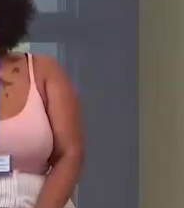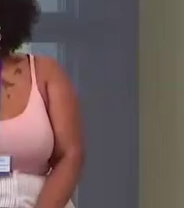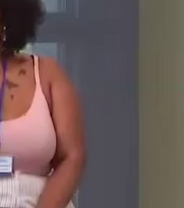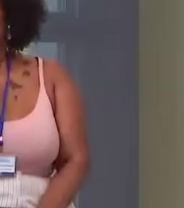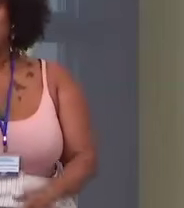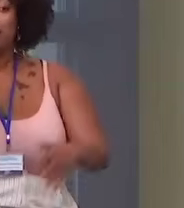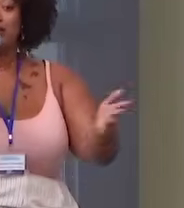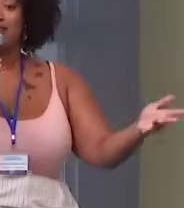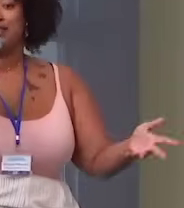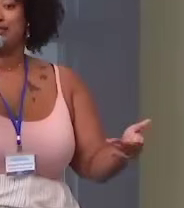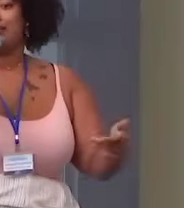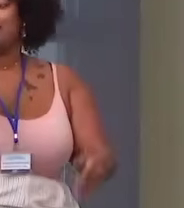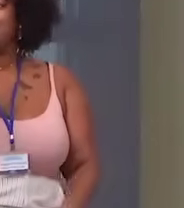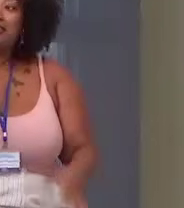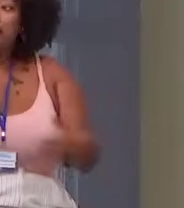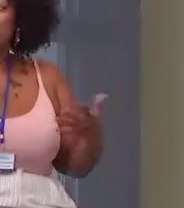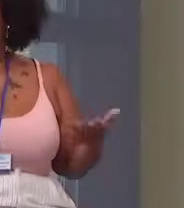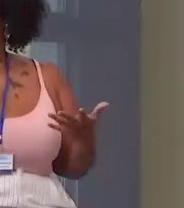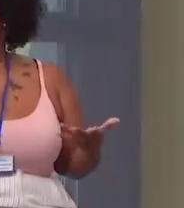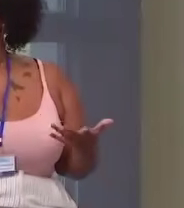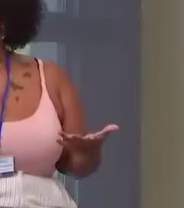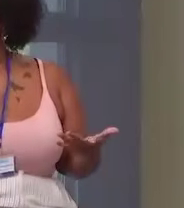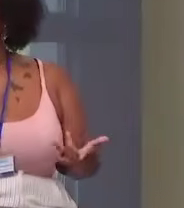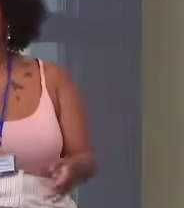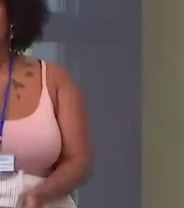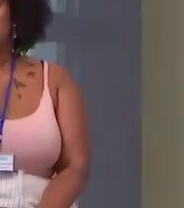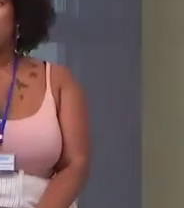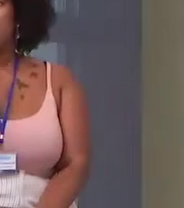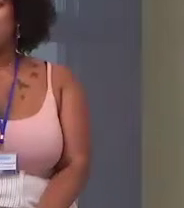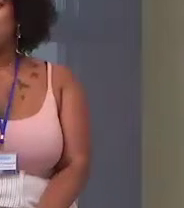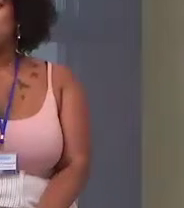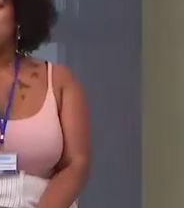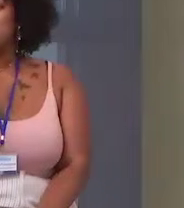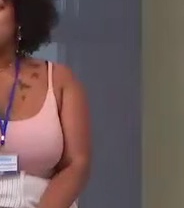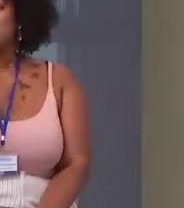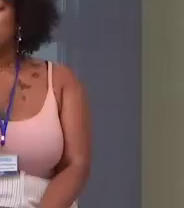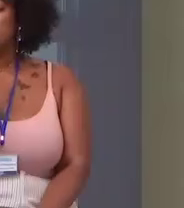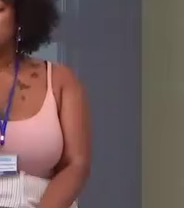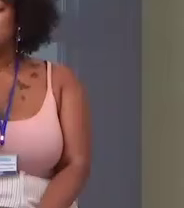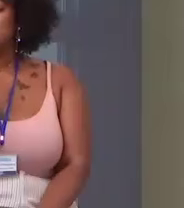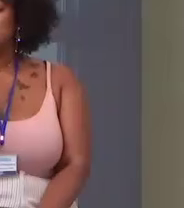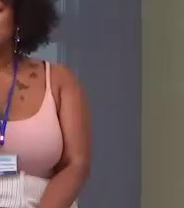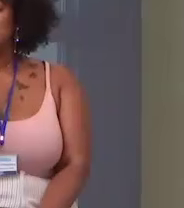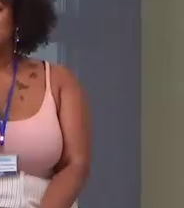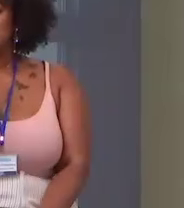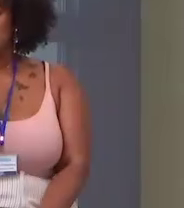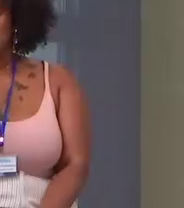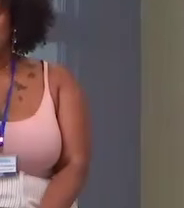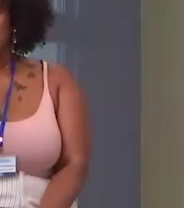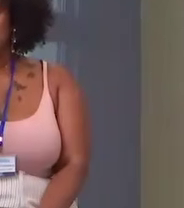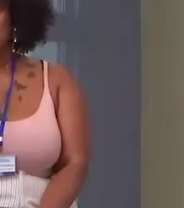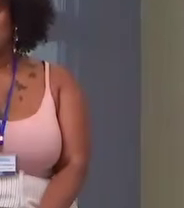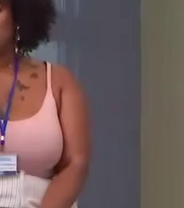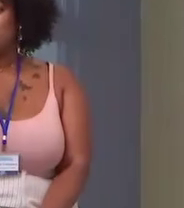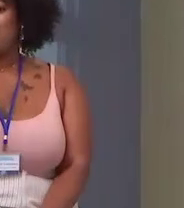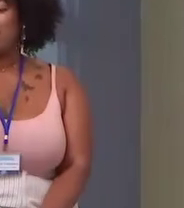up one day and be like, oh, go try something different. And you wake up and feel different. But for me, it was little things,